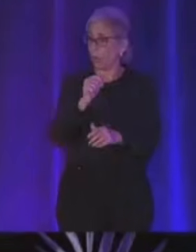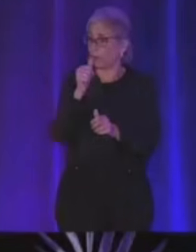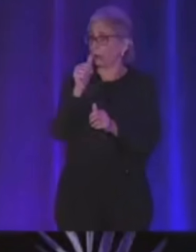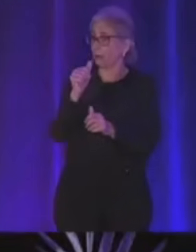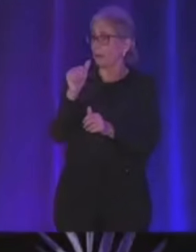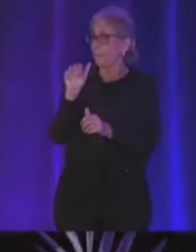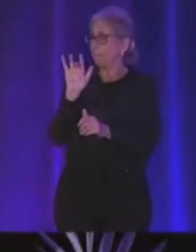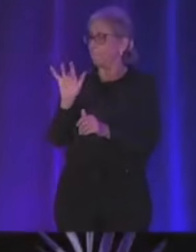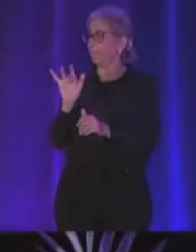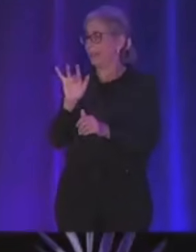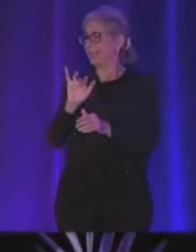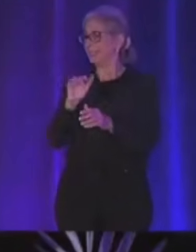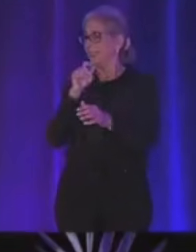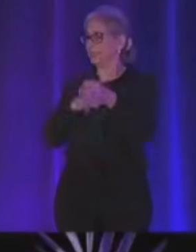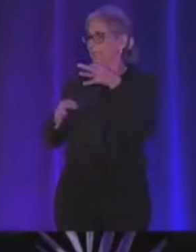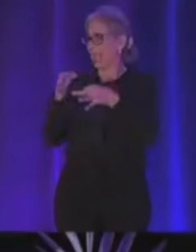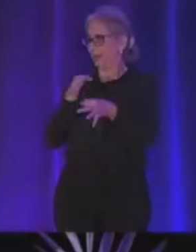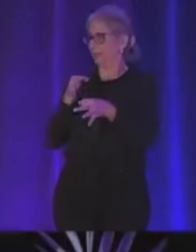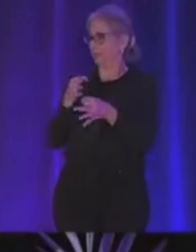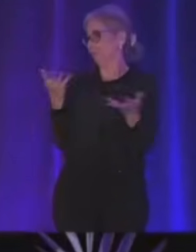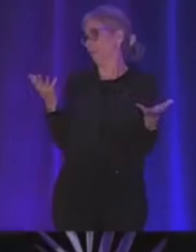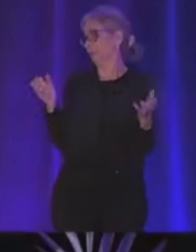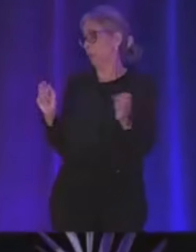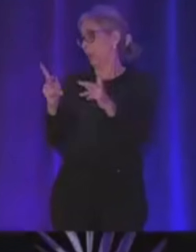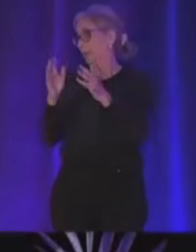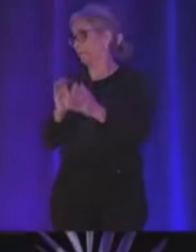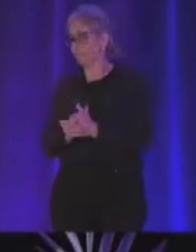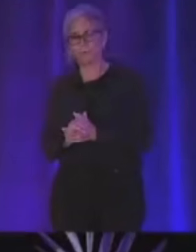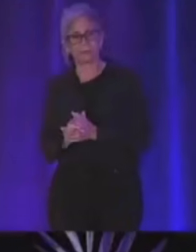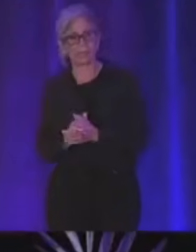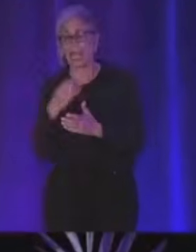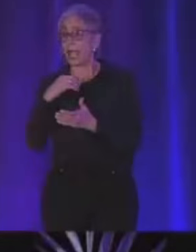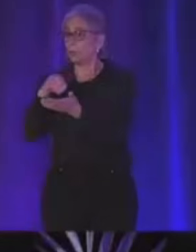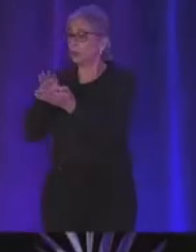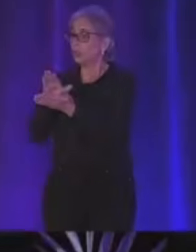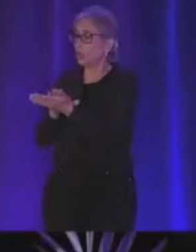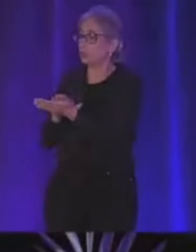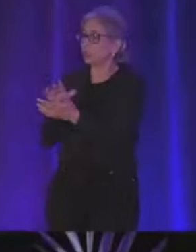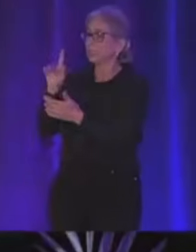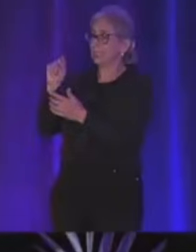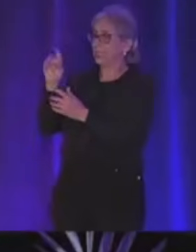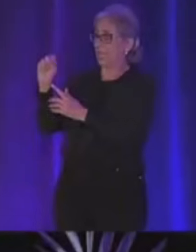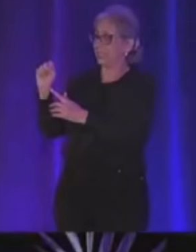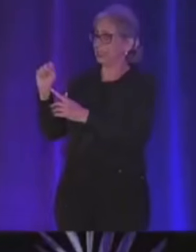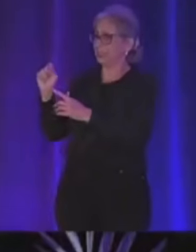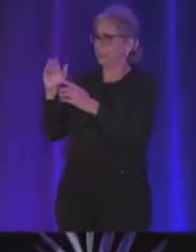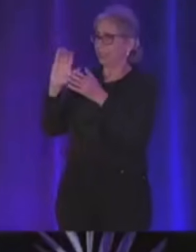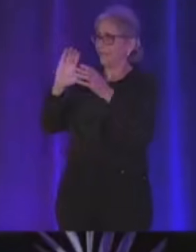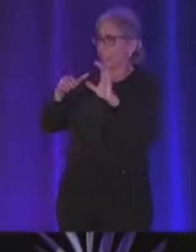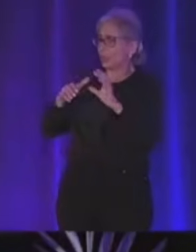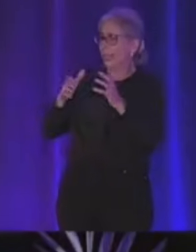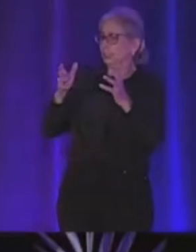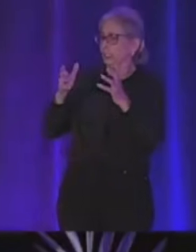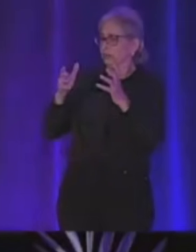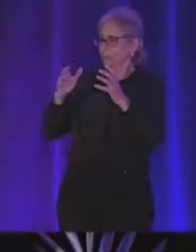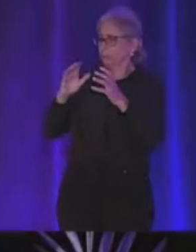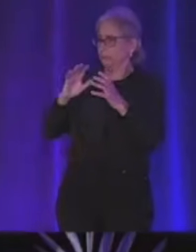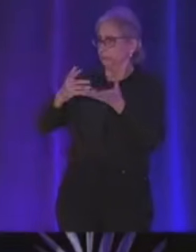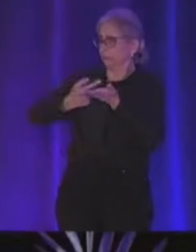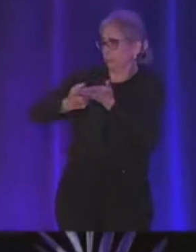OnClick. Okay. Now, I will note in your TS configs, this is a configuration talk, that if you set